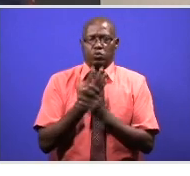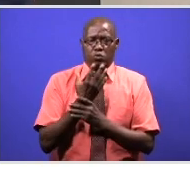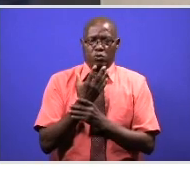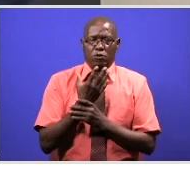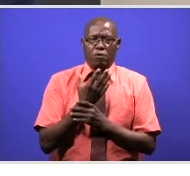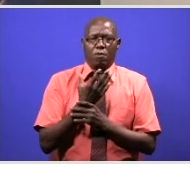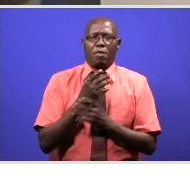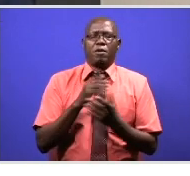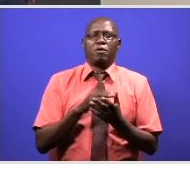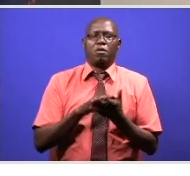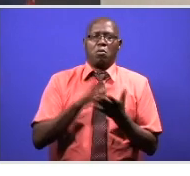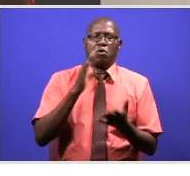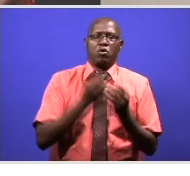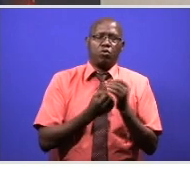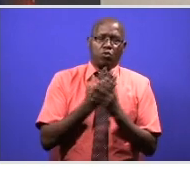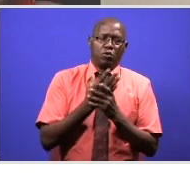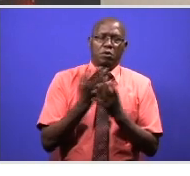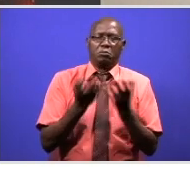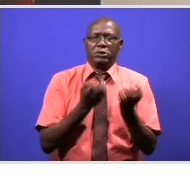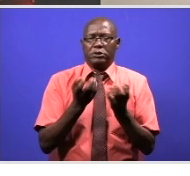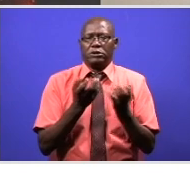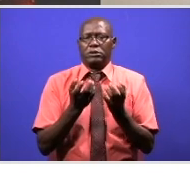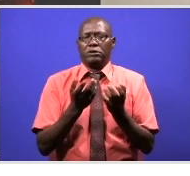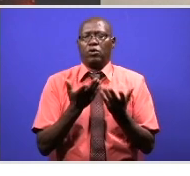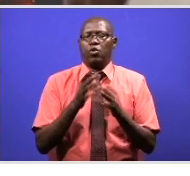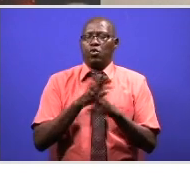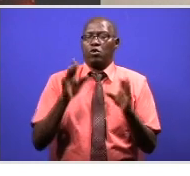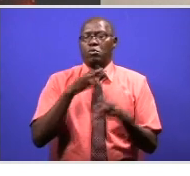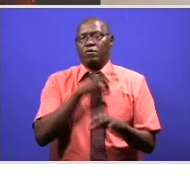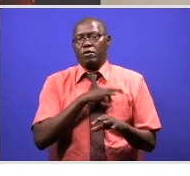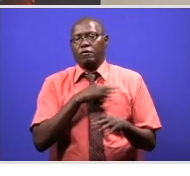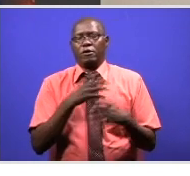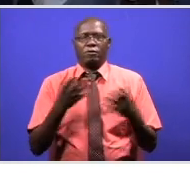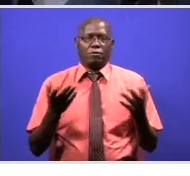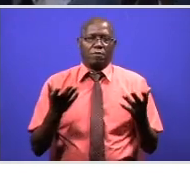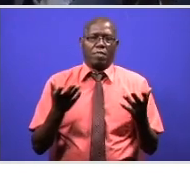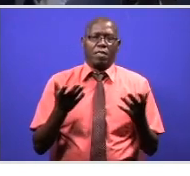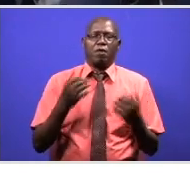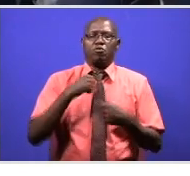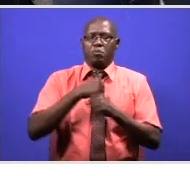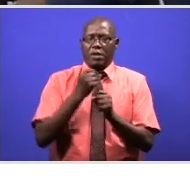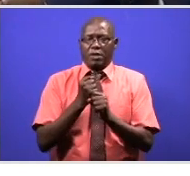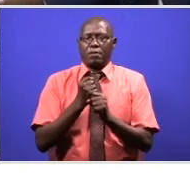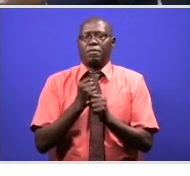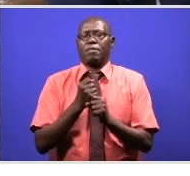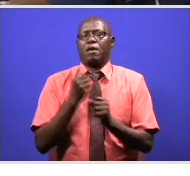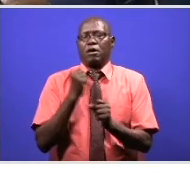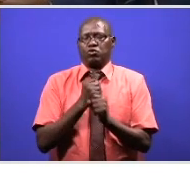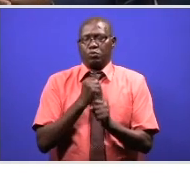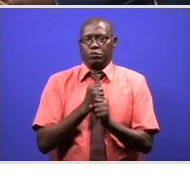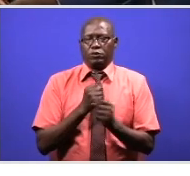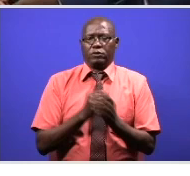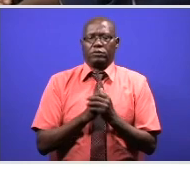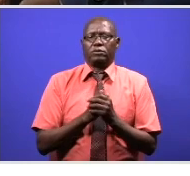grow, for example, whether in business, not-for-profit, and even in the government, the more we create employment. While commissioning the CEOs